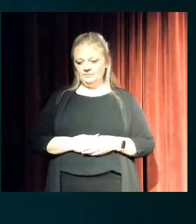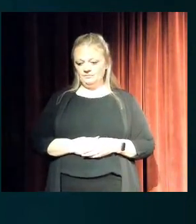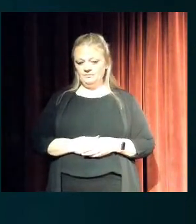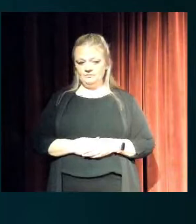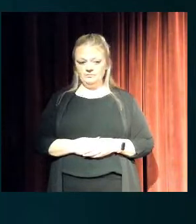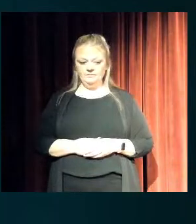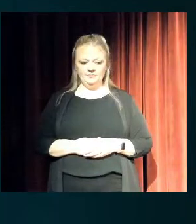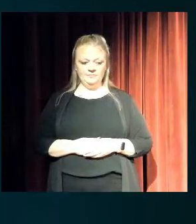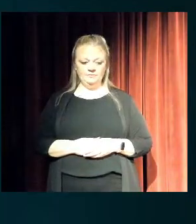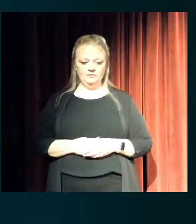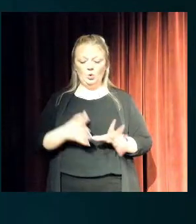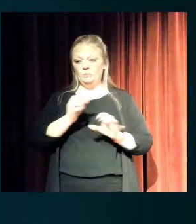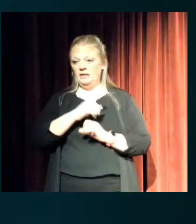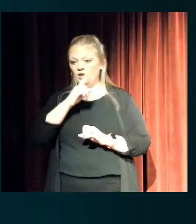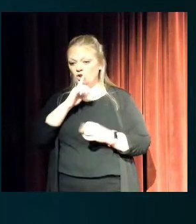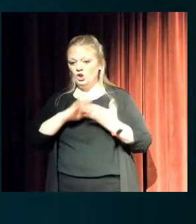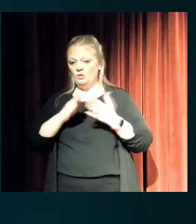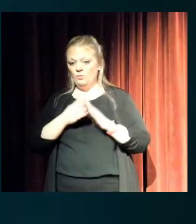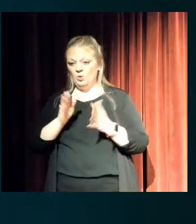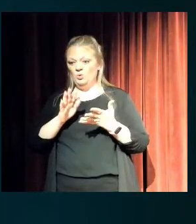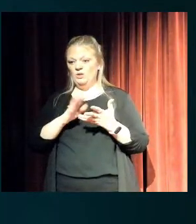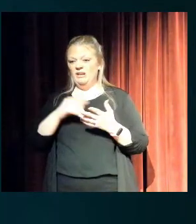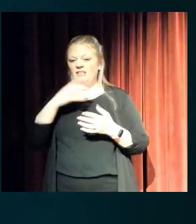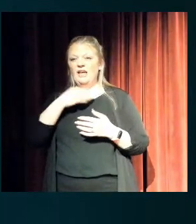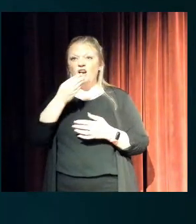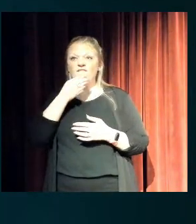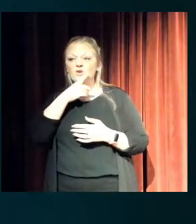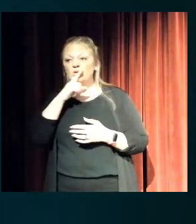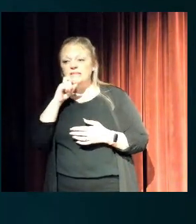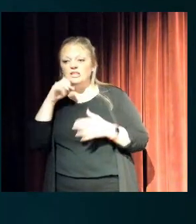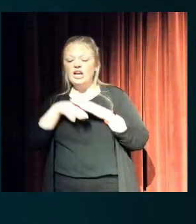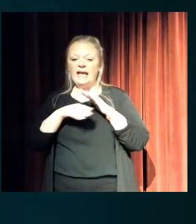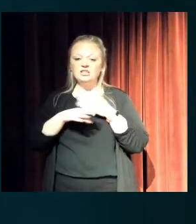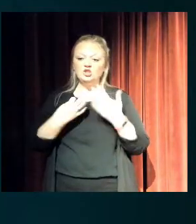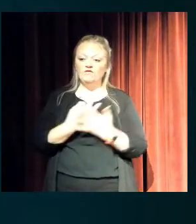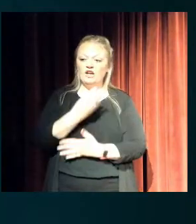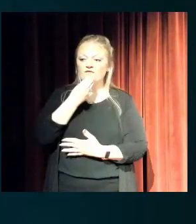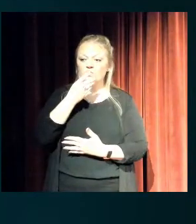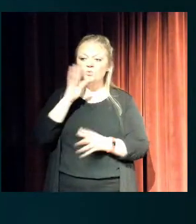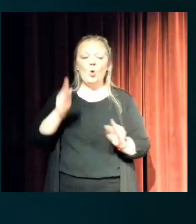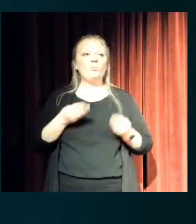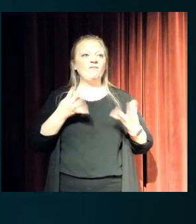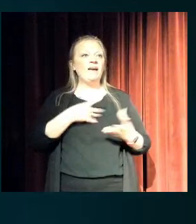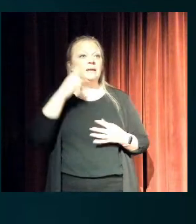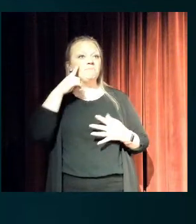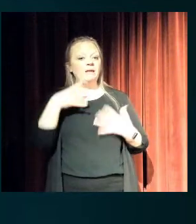Whether ensuring that a community turned into a food desert had access to fresh food, or providing mental